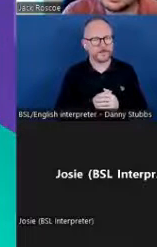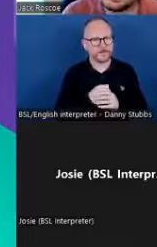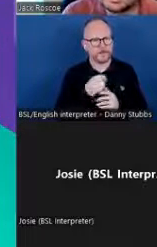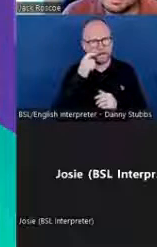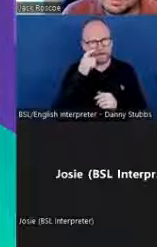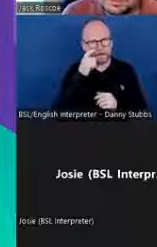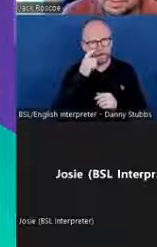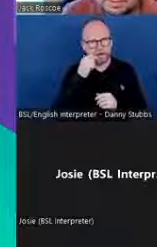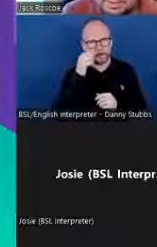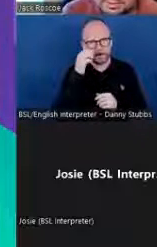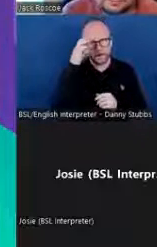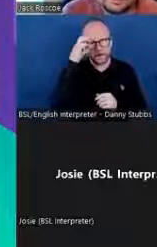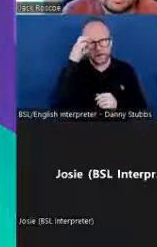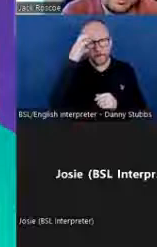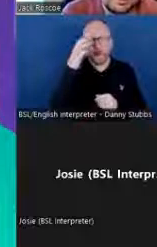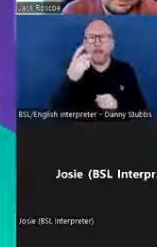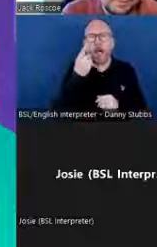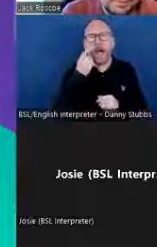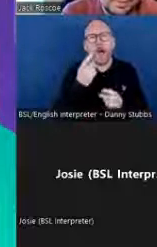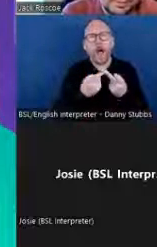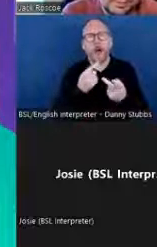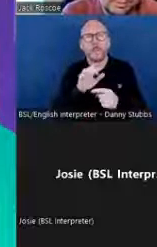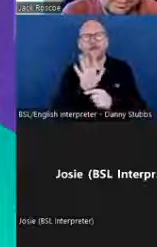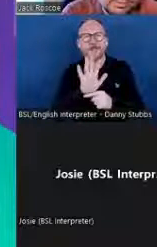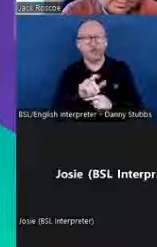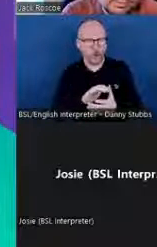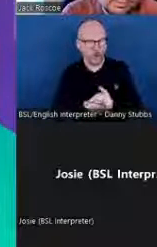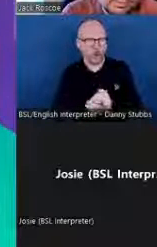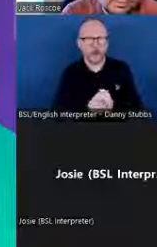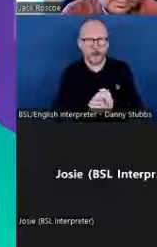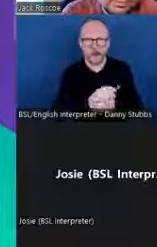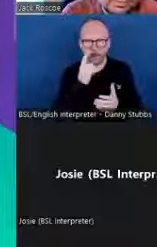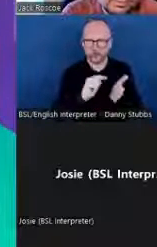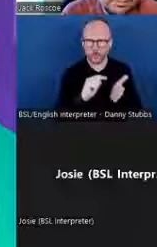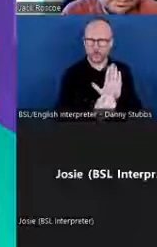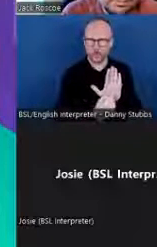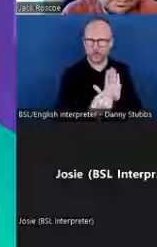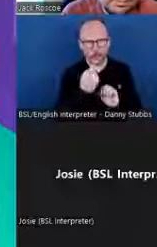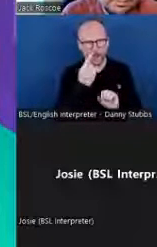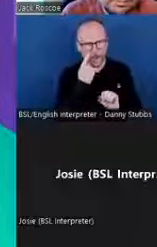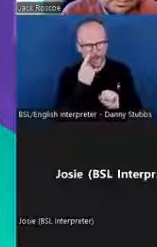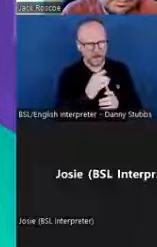So let's have a really quick look at another one. I'll skip through.